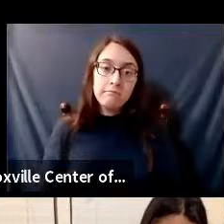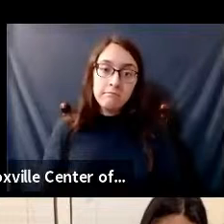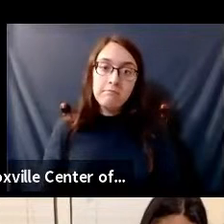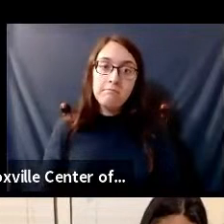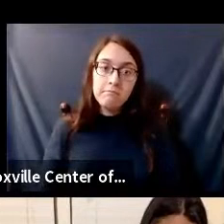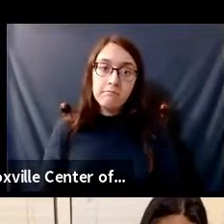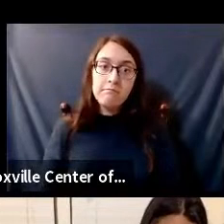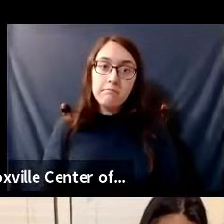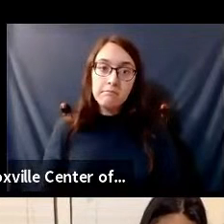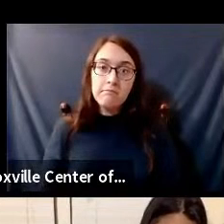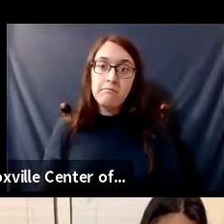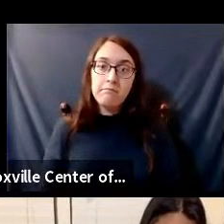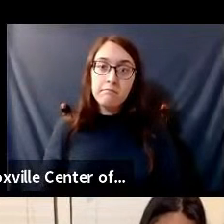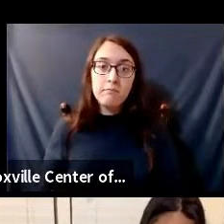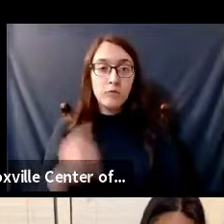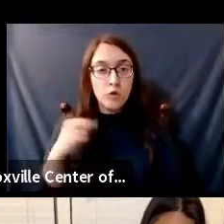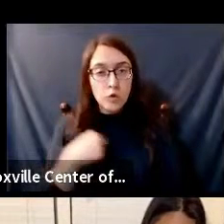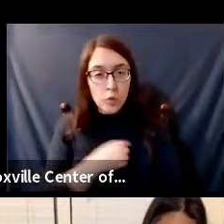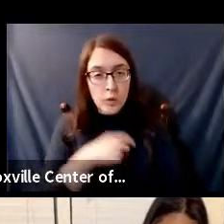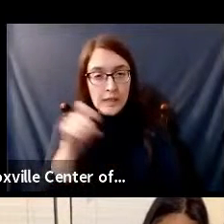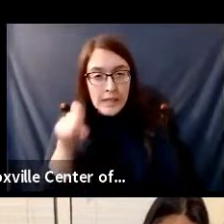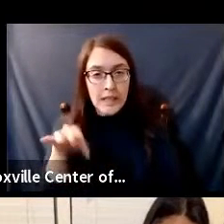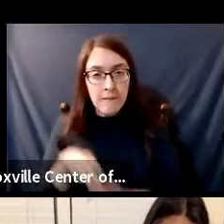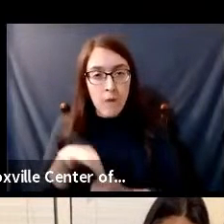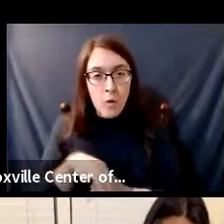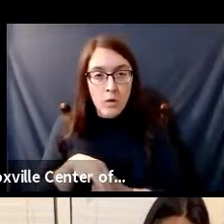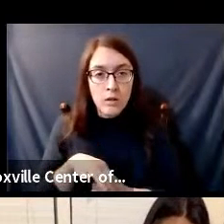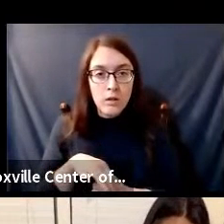Absolutely. Actions. Do we need to vote on that?